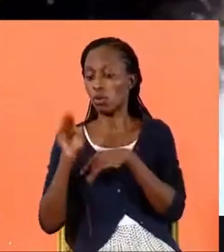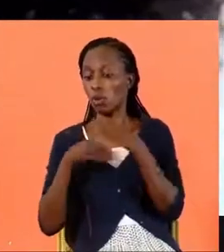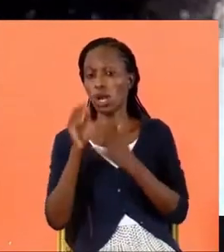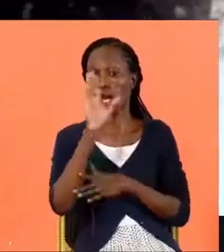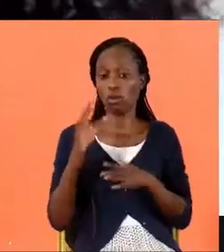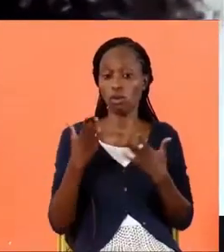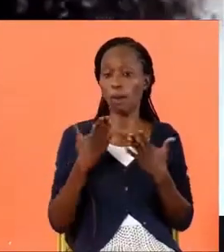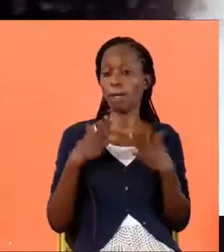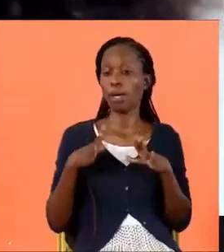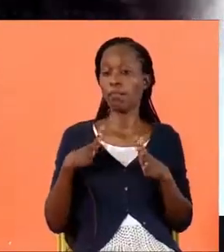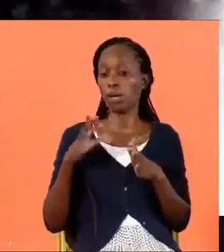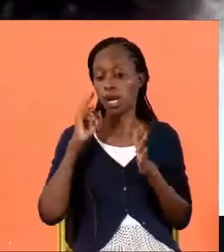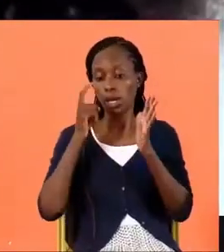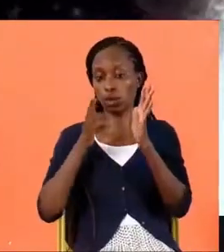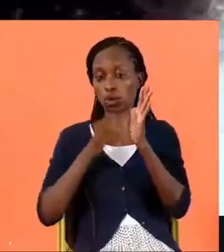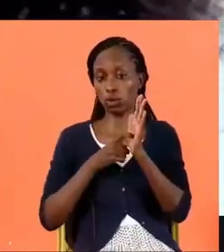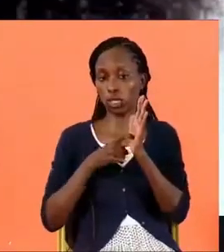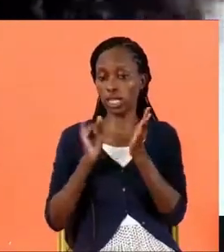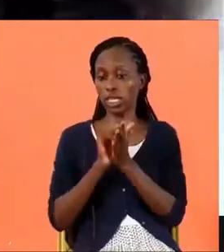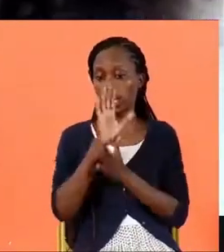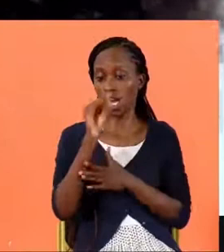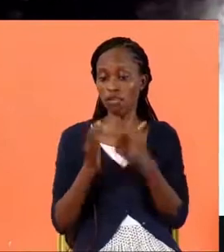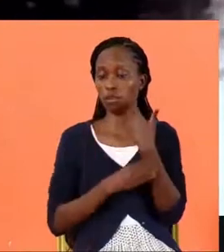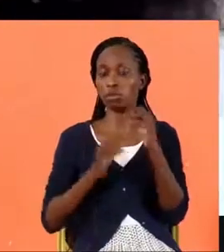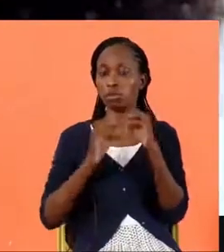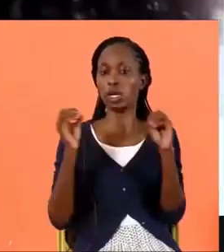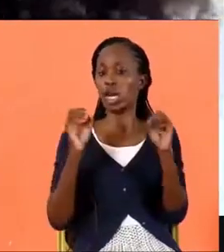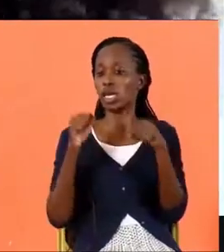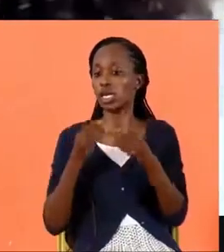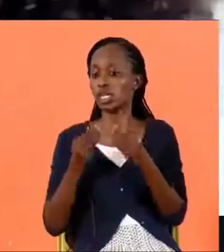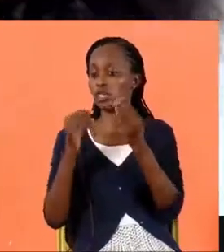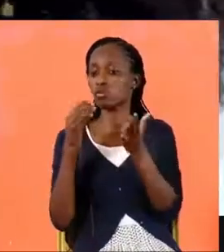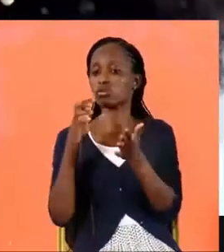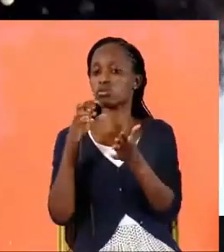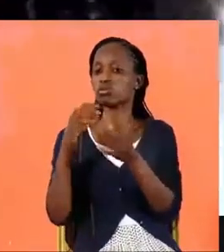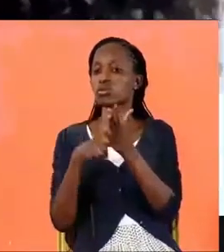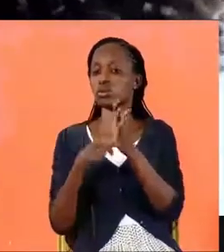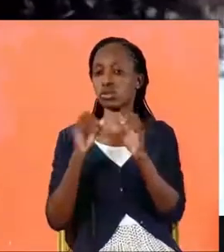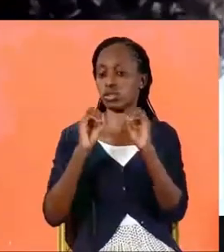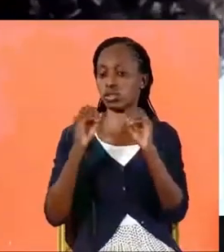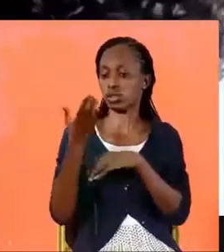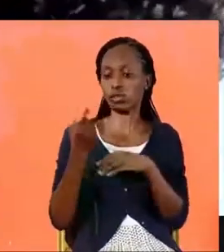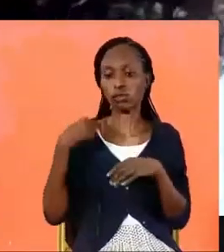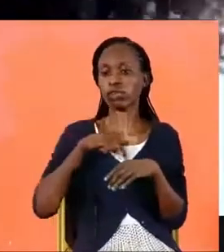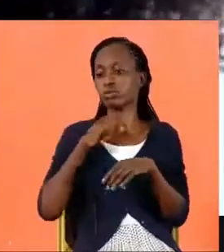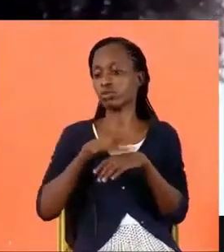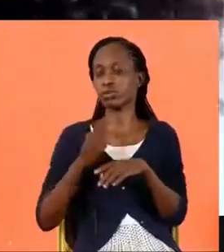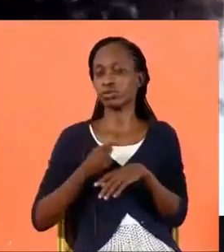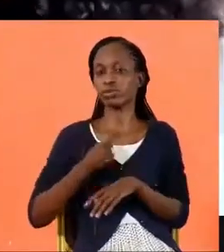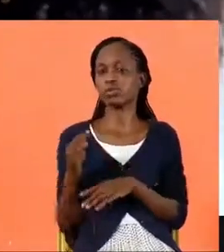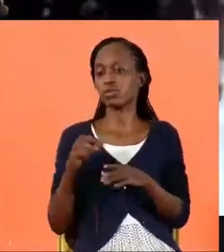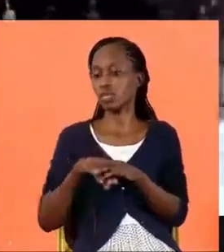are recognizing that Africa is not a poor country and we can address the situation. There's absolutely no need for us to find ourselves